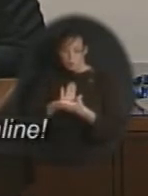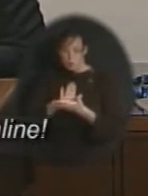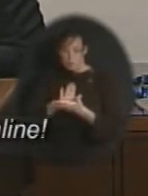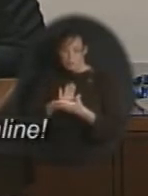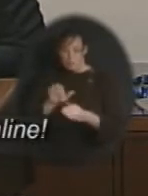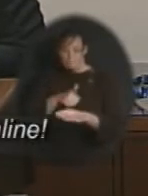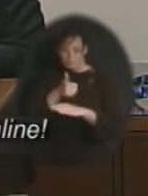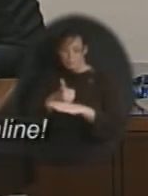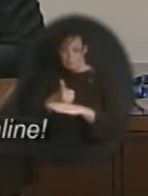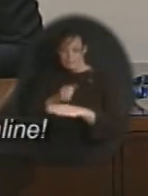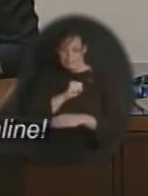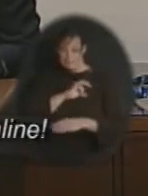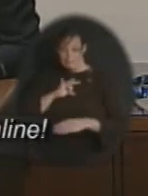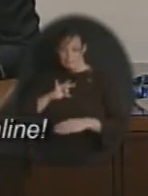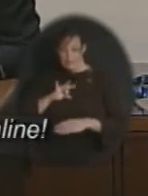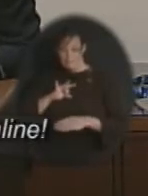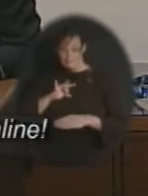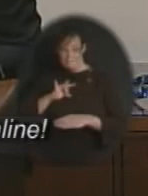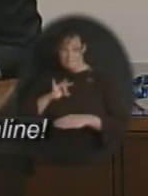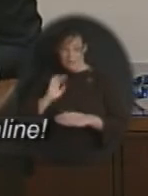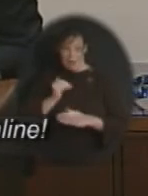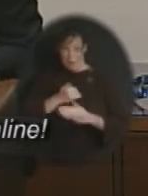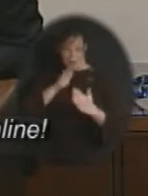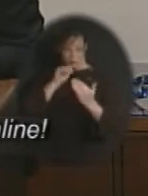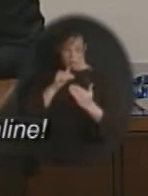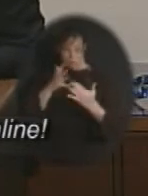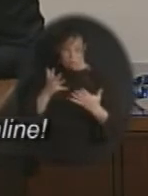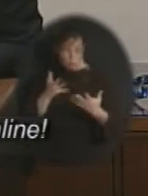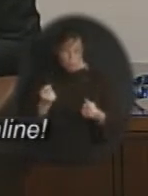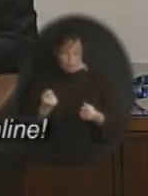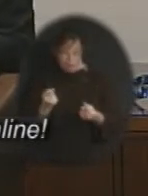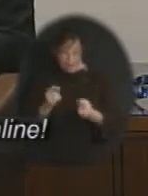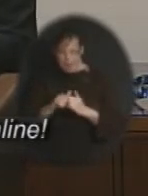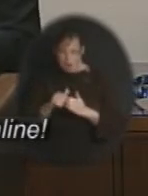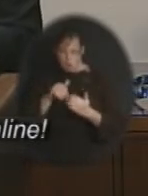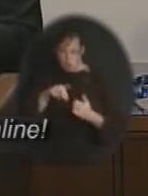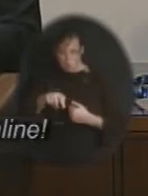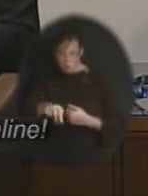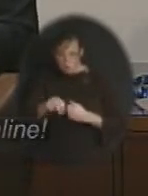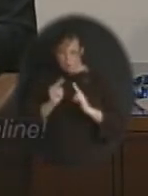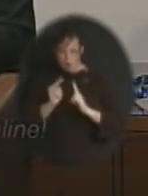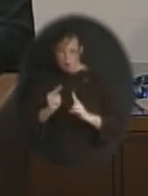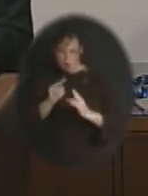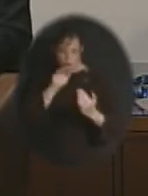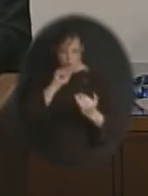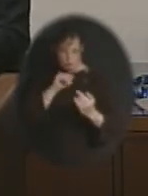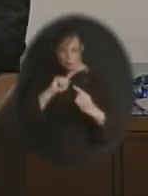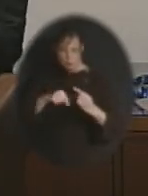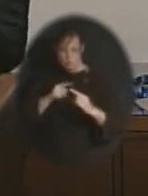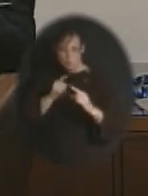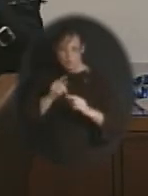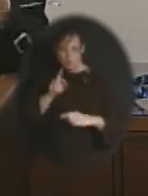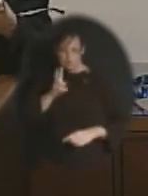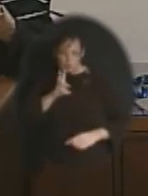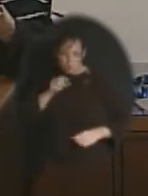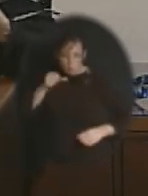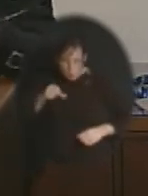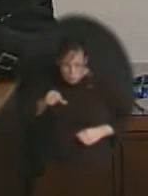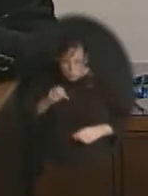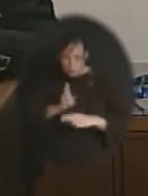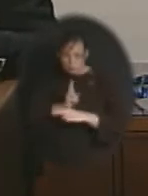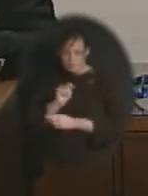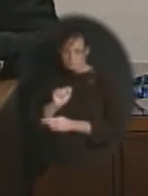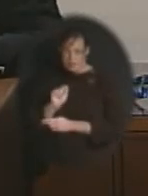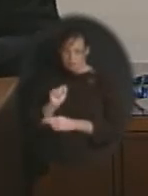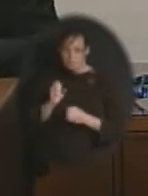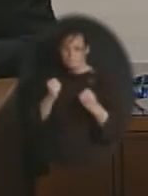as a staff, what are our expectations? How do we walk down the hallway? What do we expect when we're getting something from the water fountain, using the restroom?